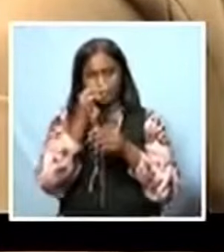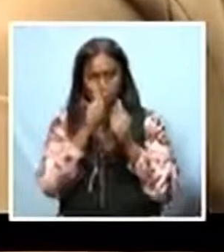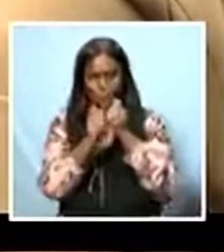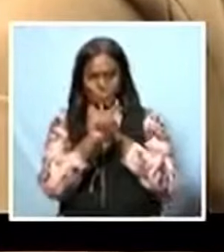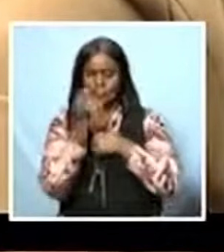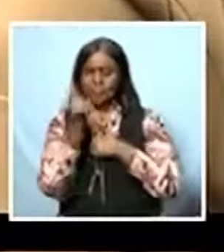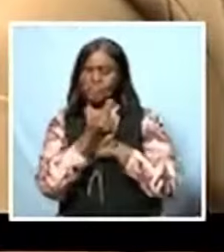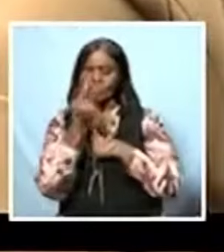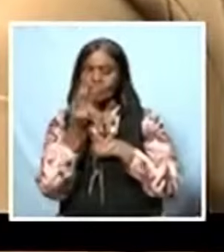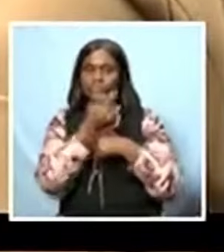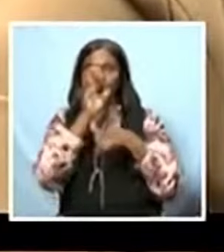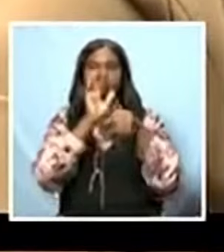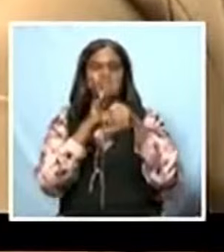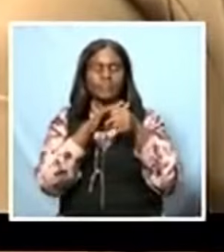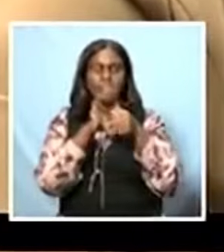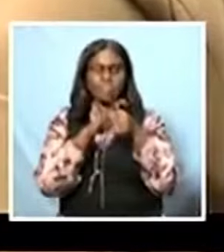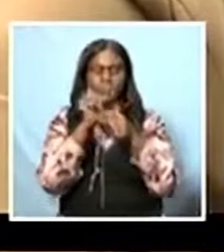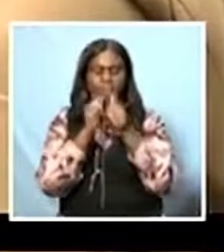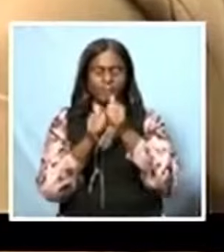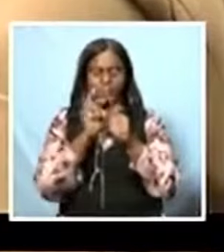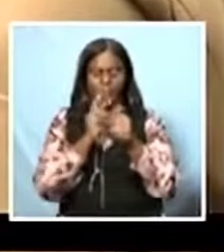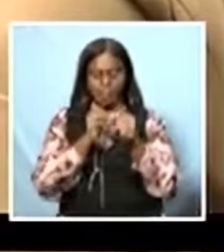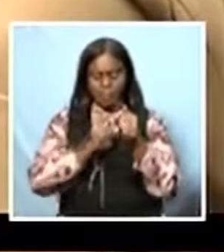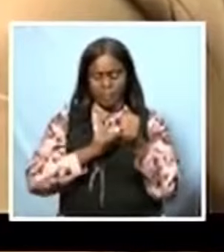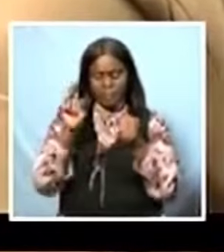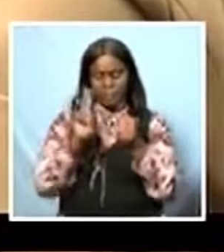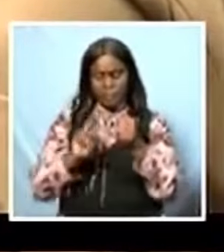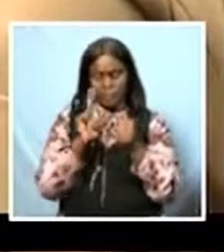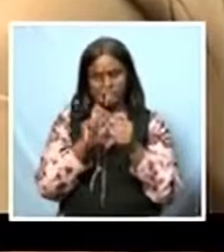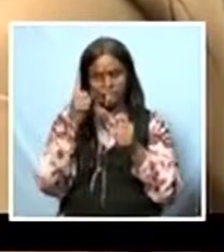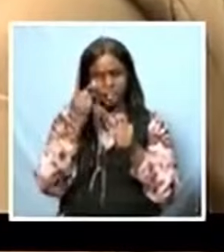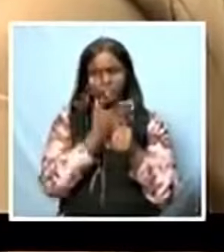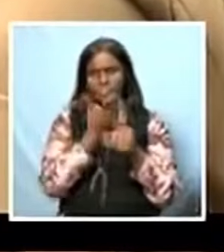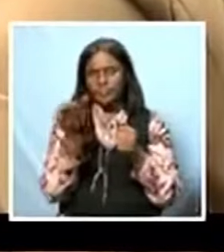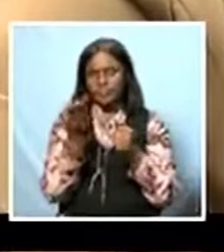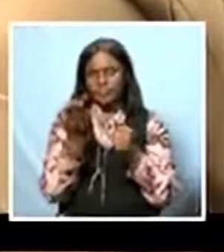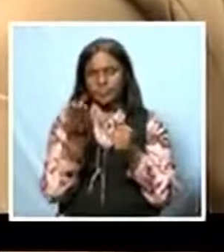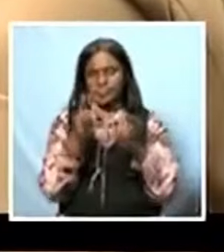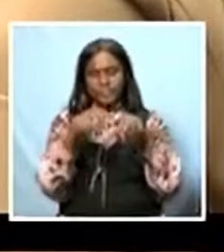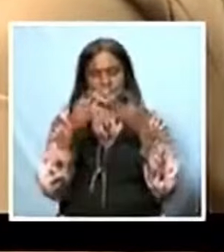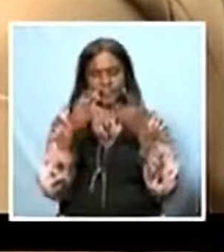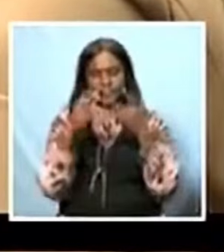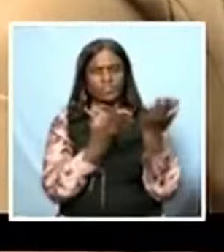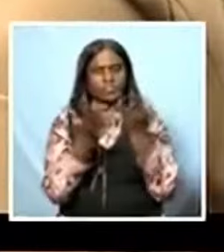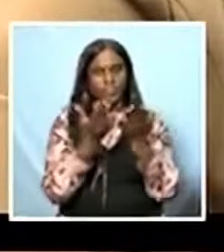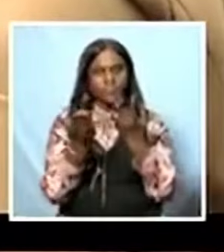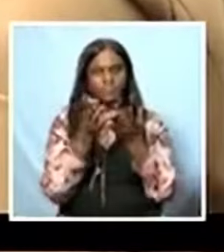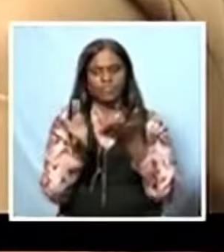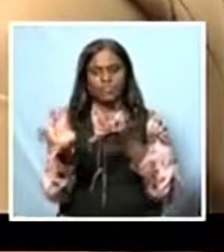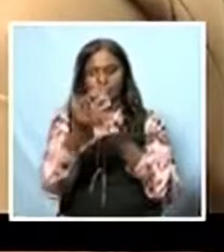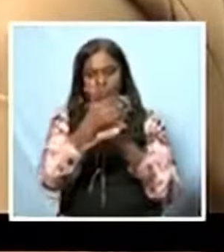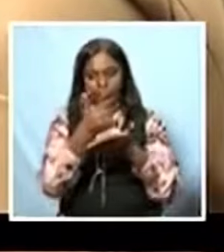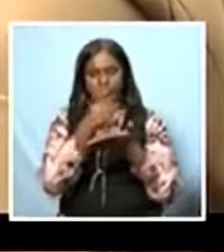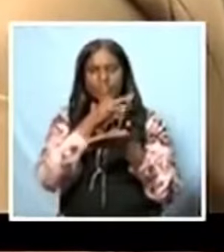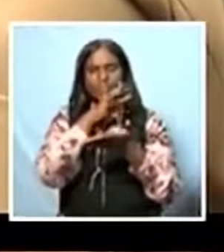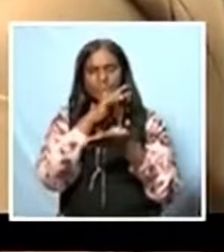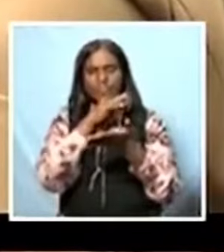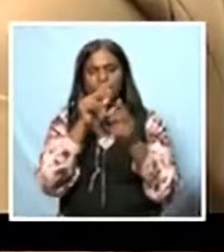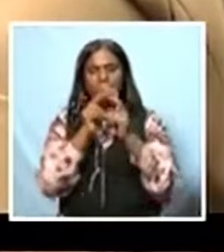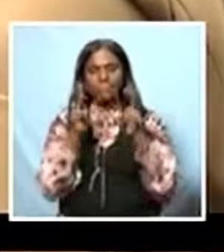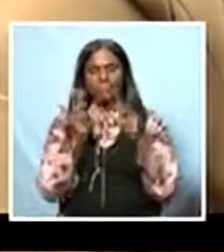the only tractor that we were using for providing service garbage collection. So